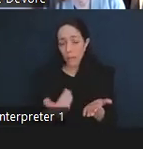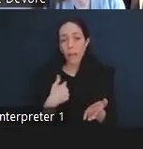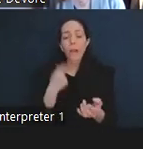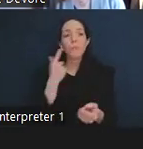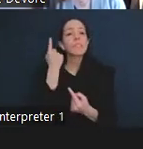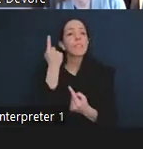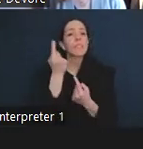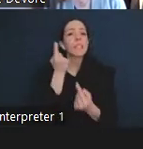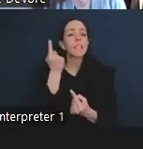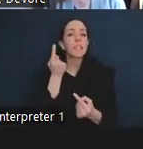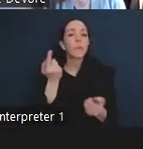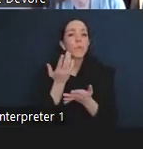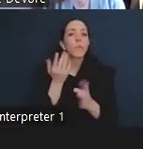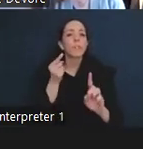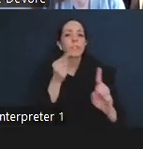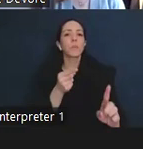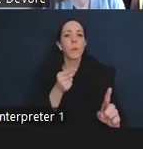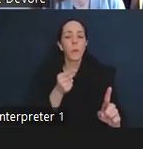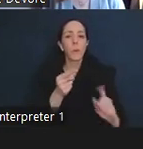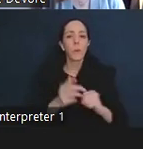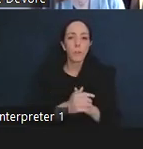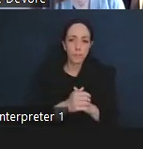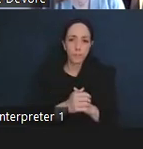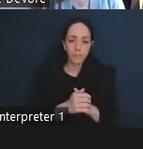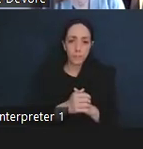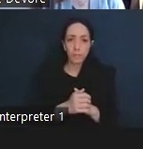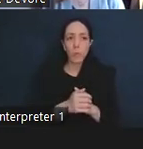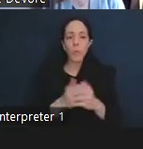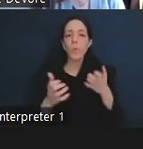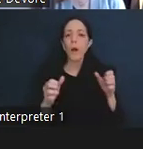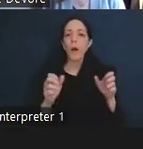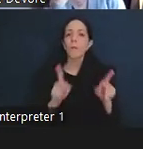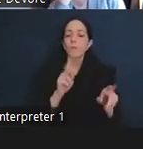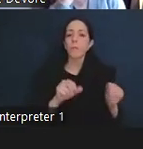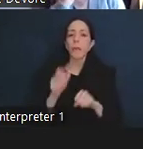like, what is the goal? Like, we want people to be able to participate fully.